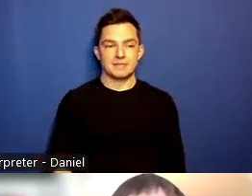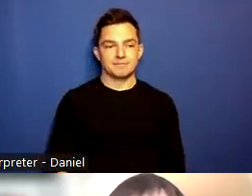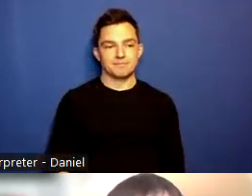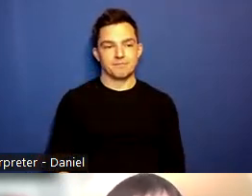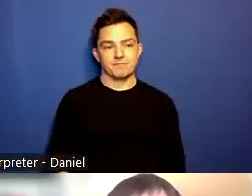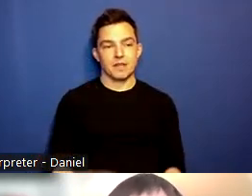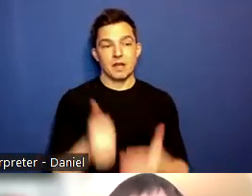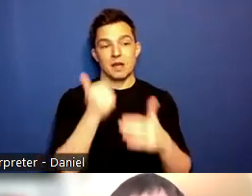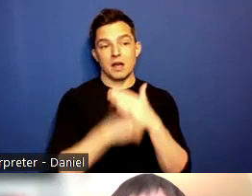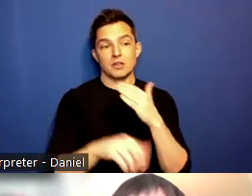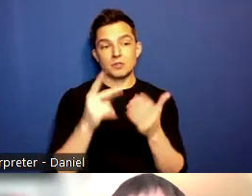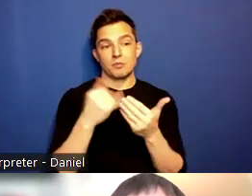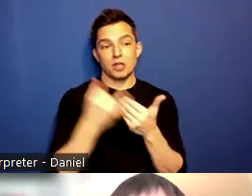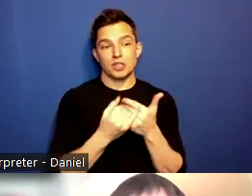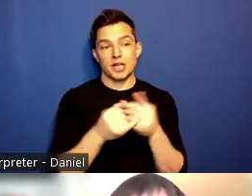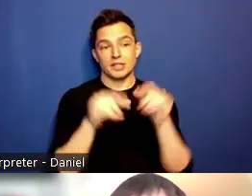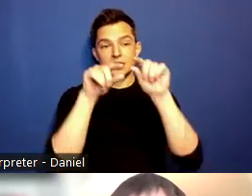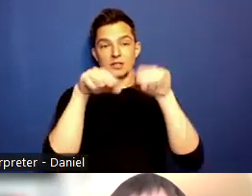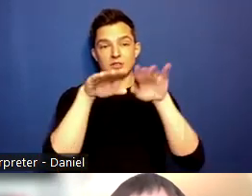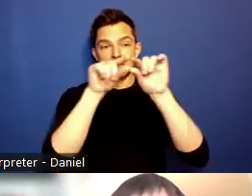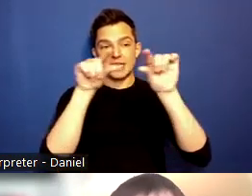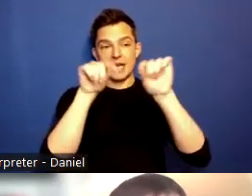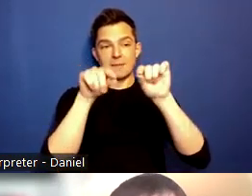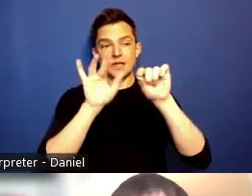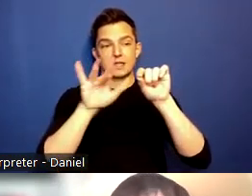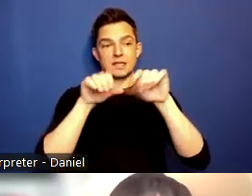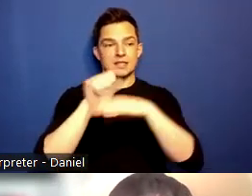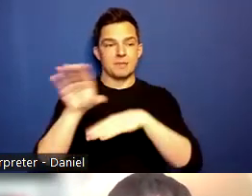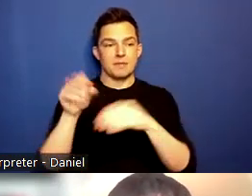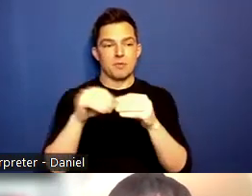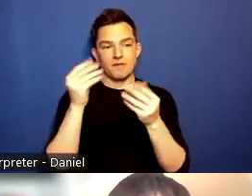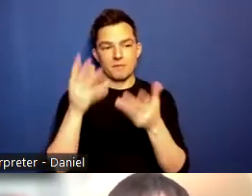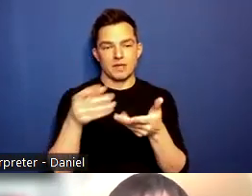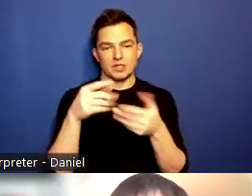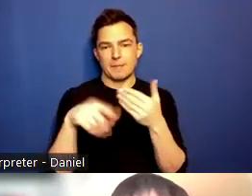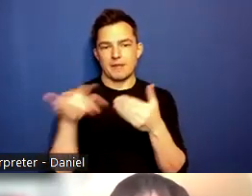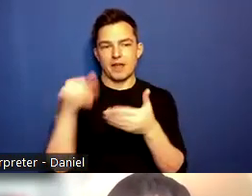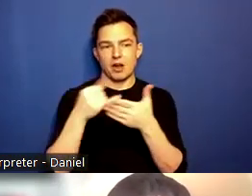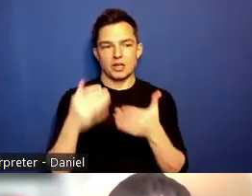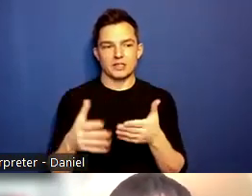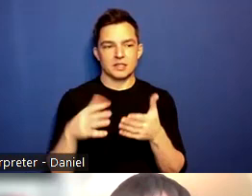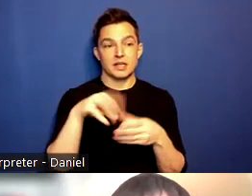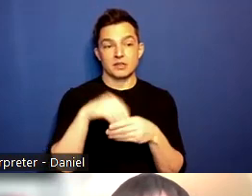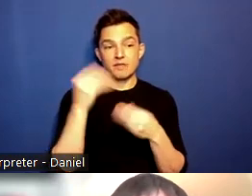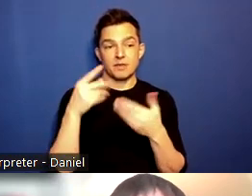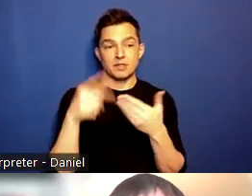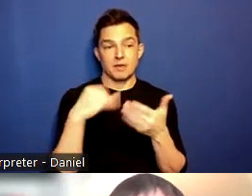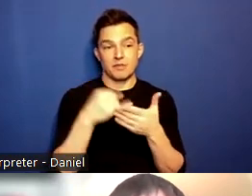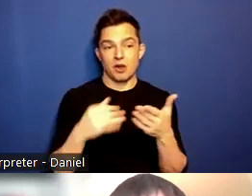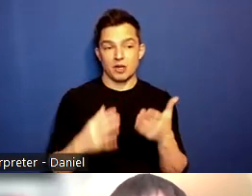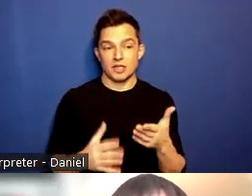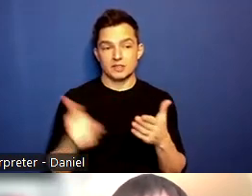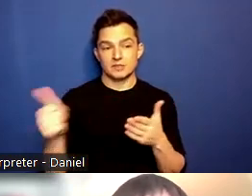Under the Project tab, you'll submit more information about the project that you're proposing, including information about the artist,